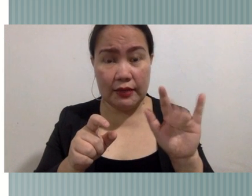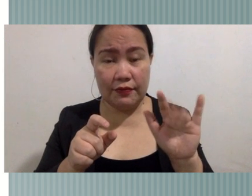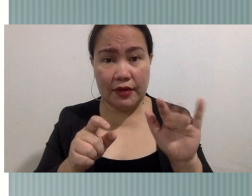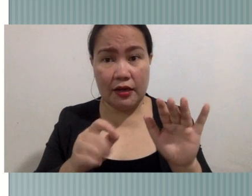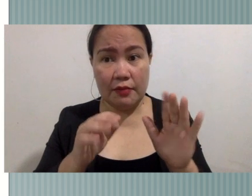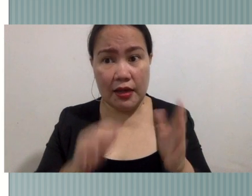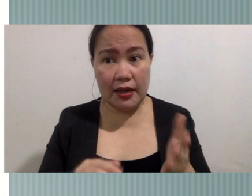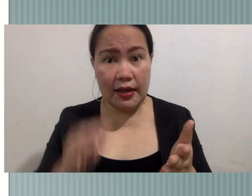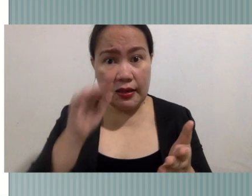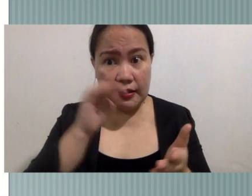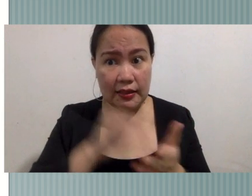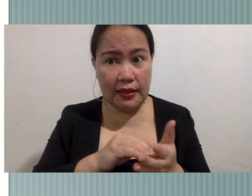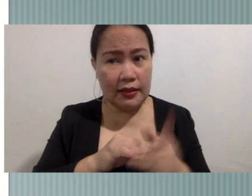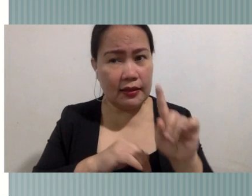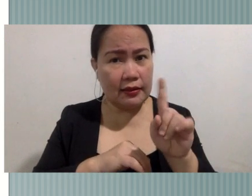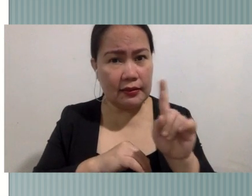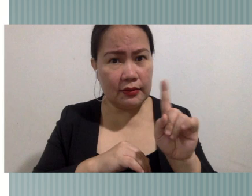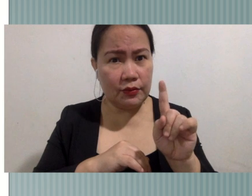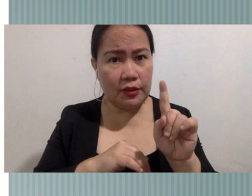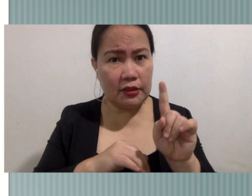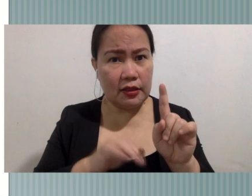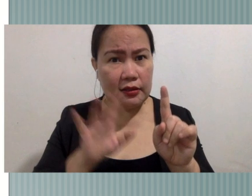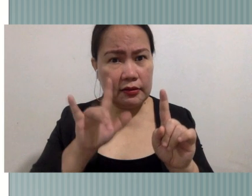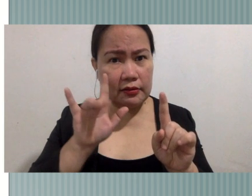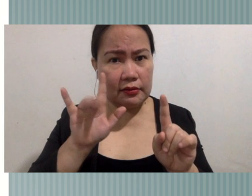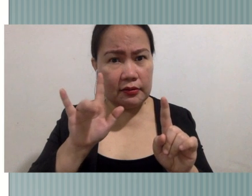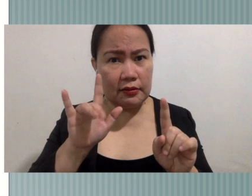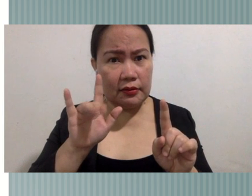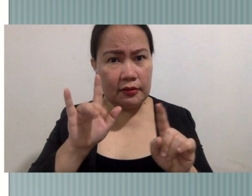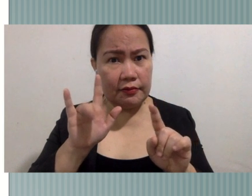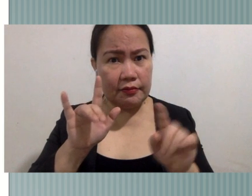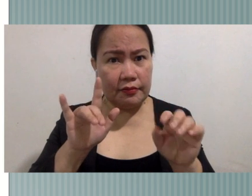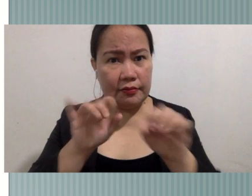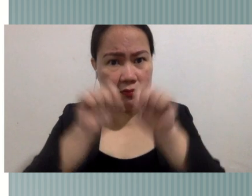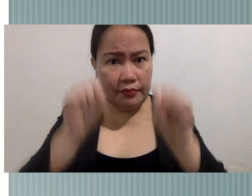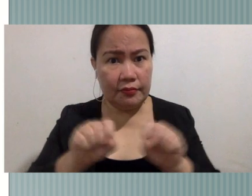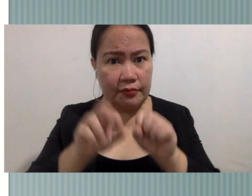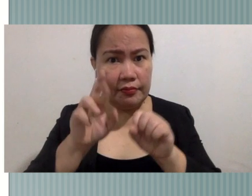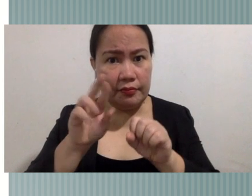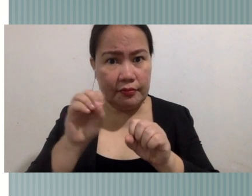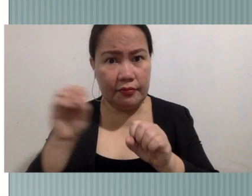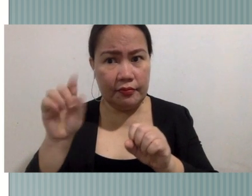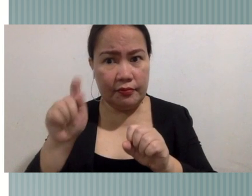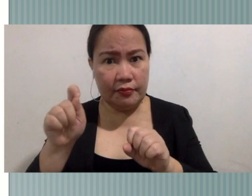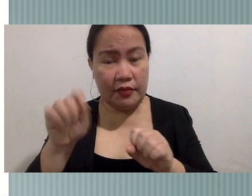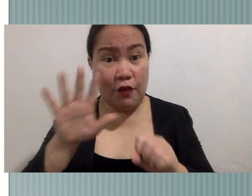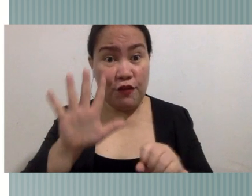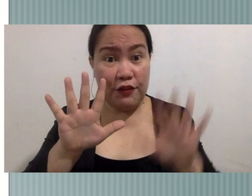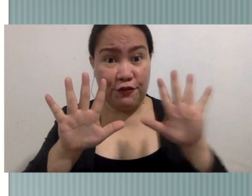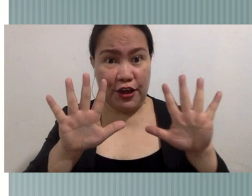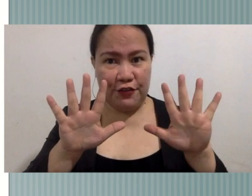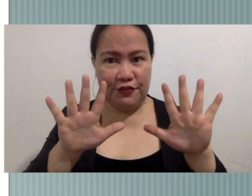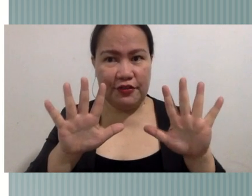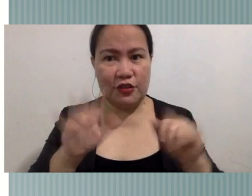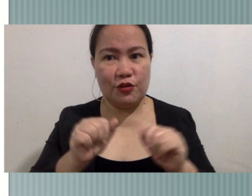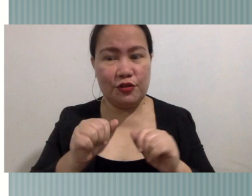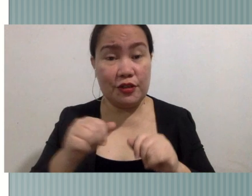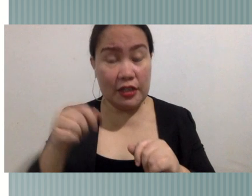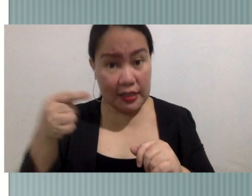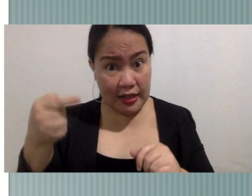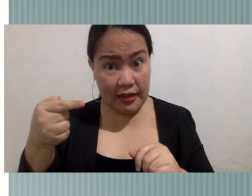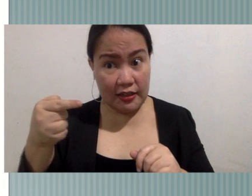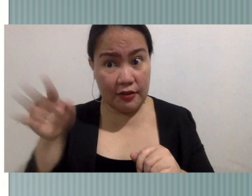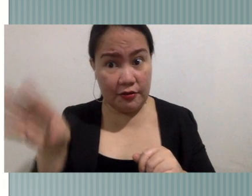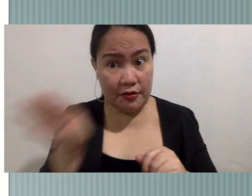So, ulit, ano ang square root ni 25? 5. So, anong sign? Negative.